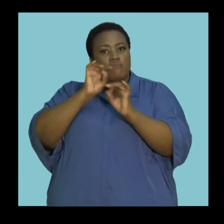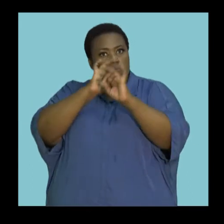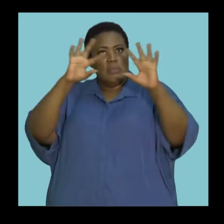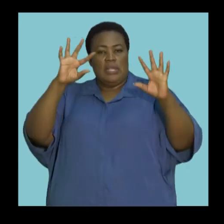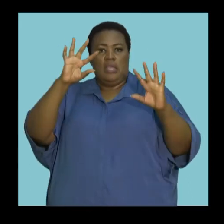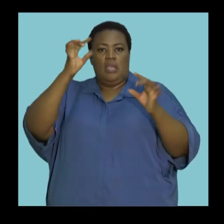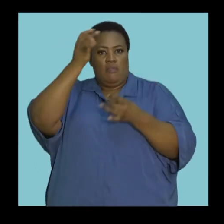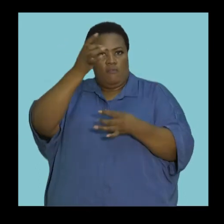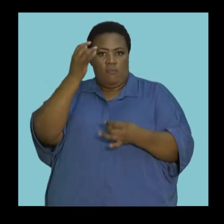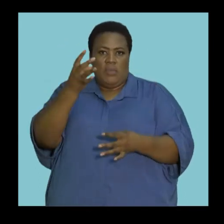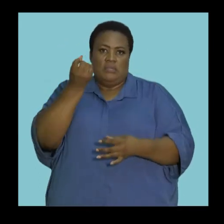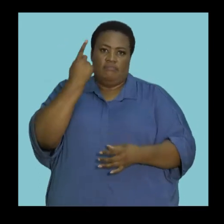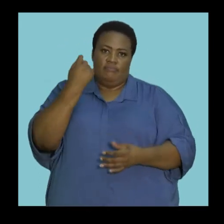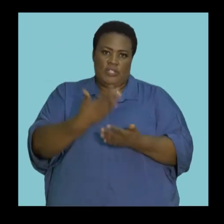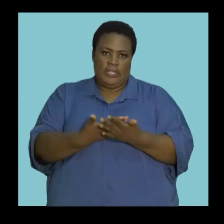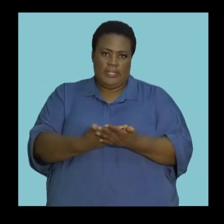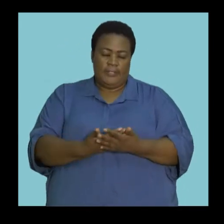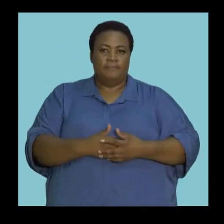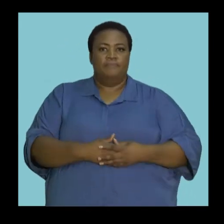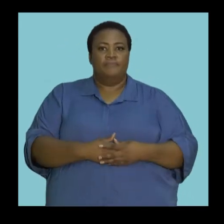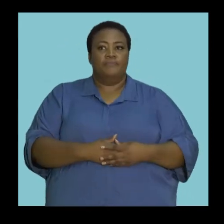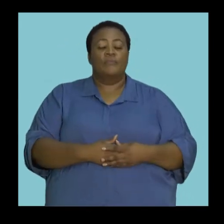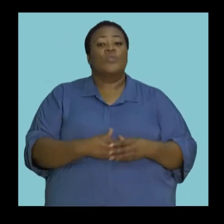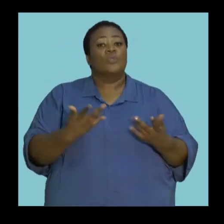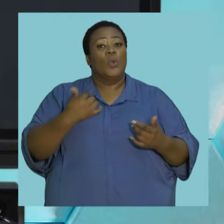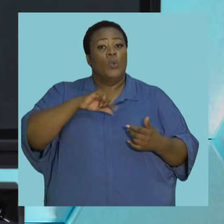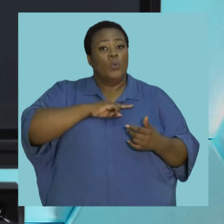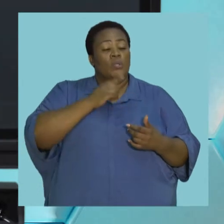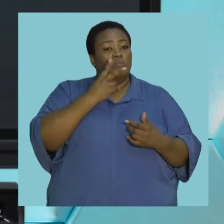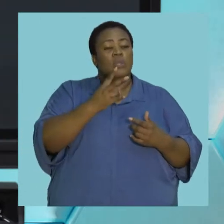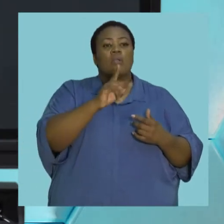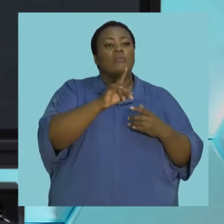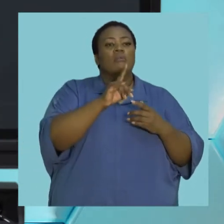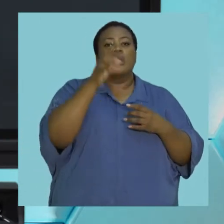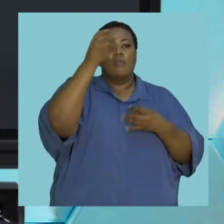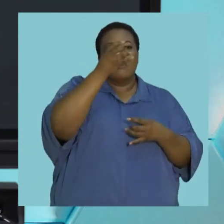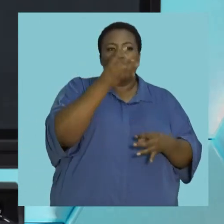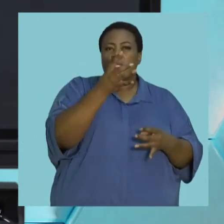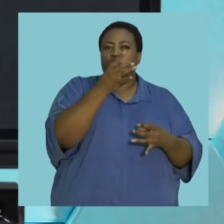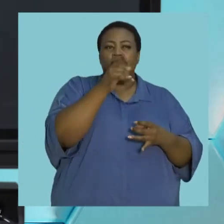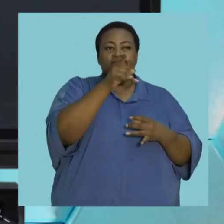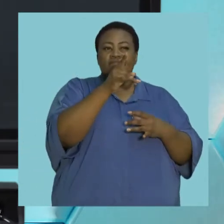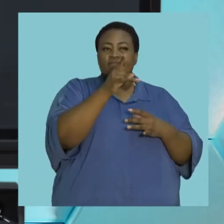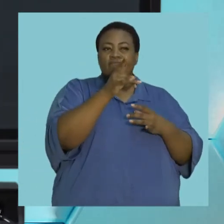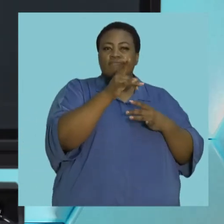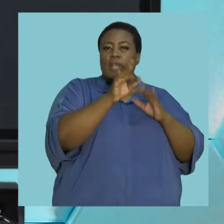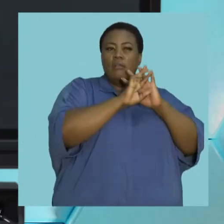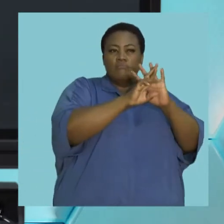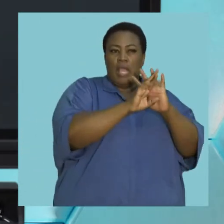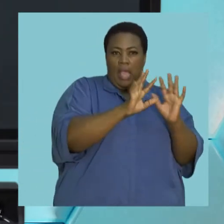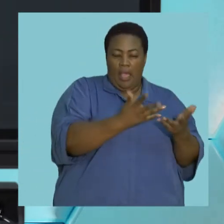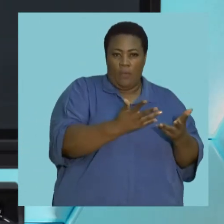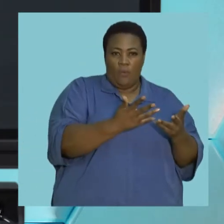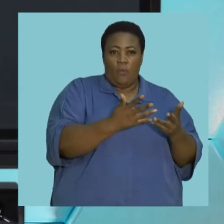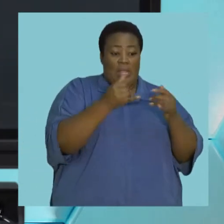the interpretation of that information much easier. So guys, we've looked at how to present information in a line